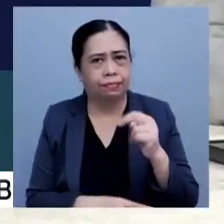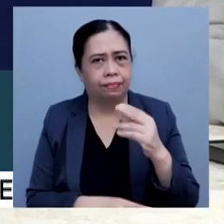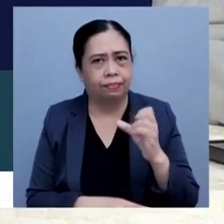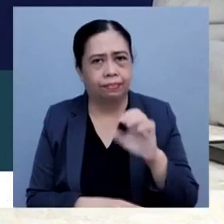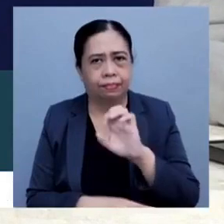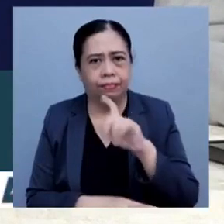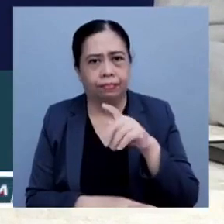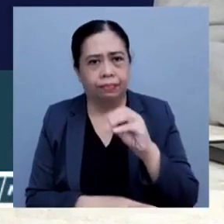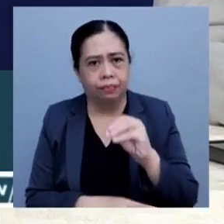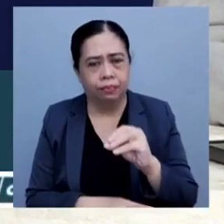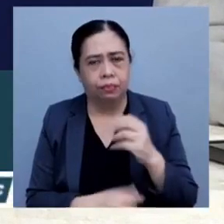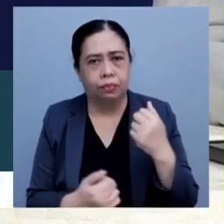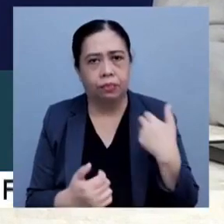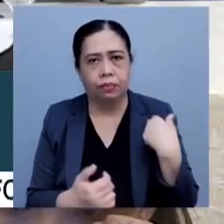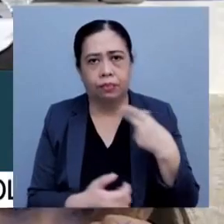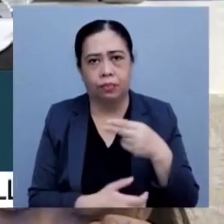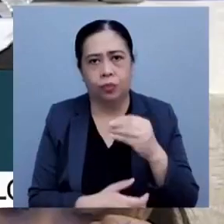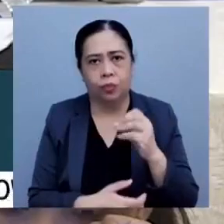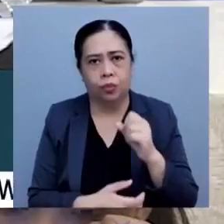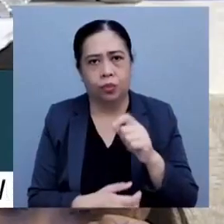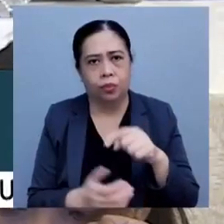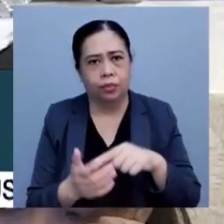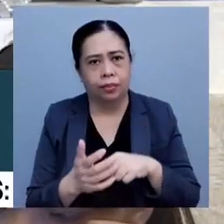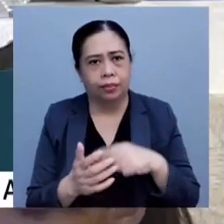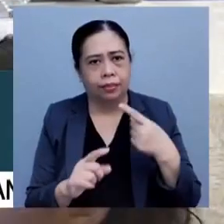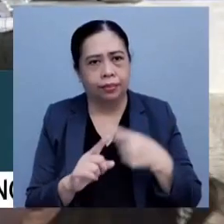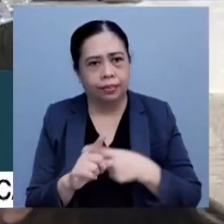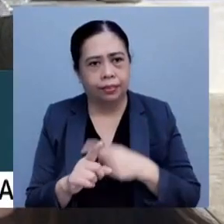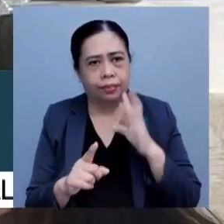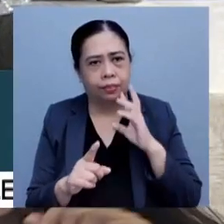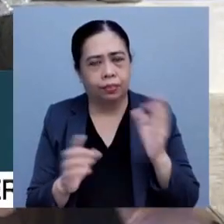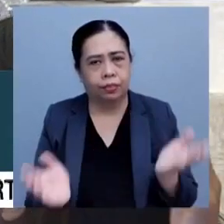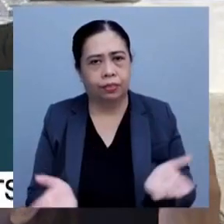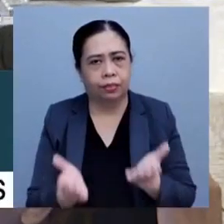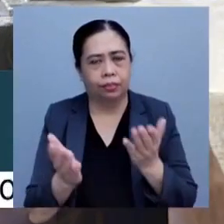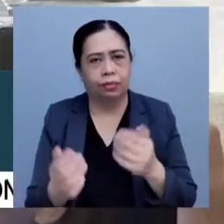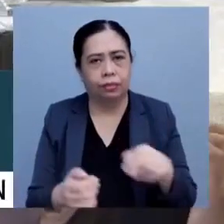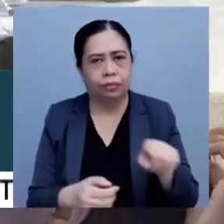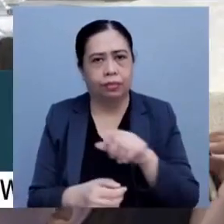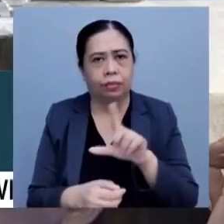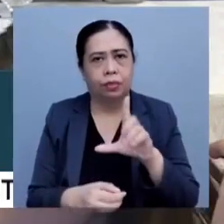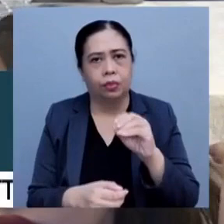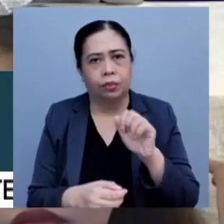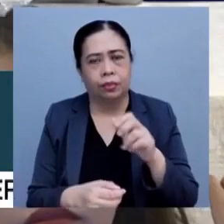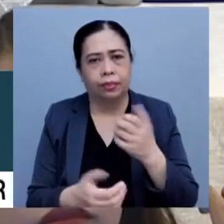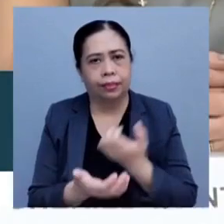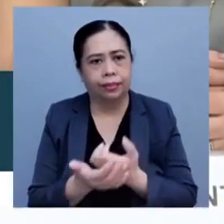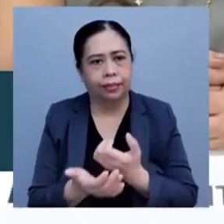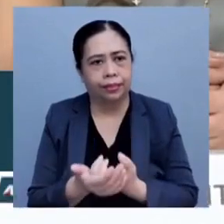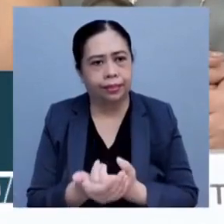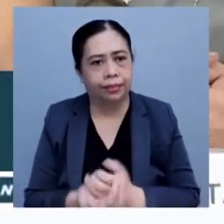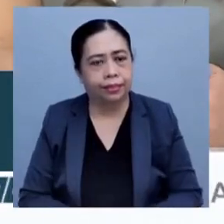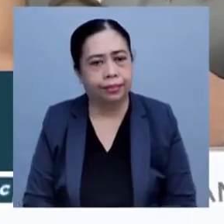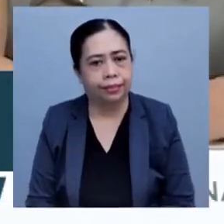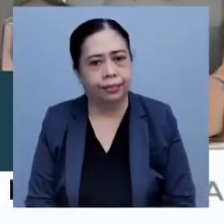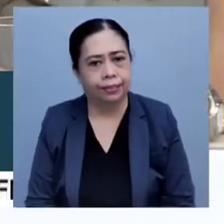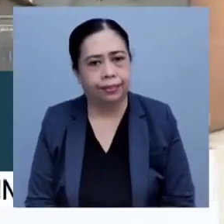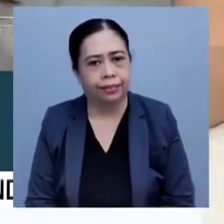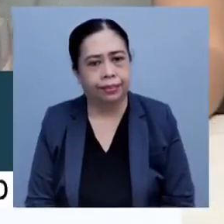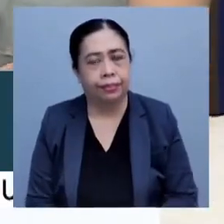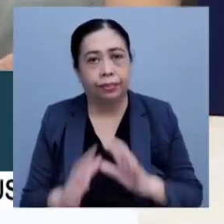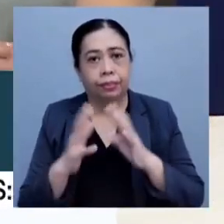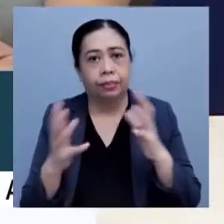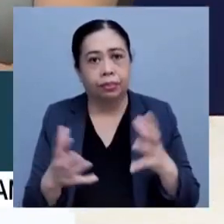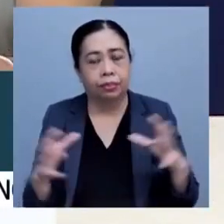be hosted by the Philippines this month, will give a boost to the local economy. About 1,000 brands globally will gather in